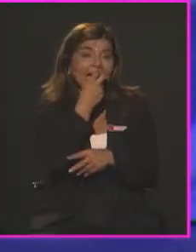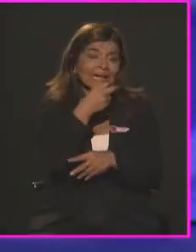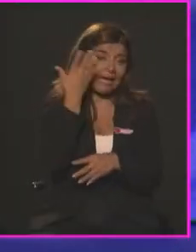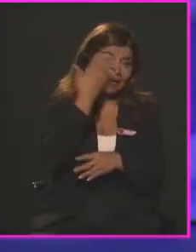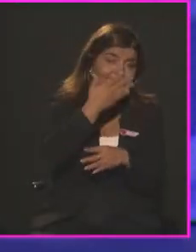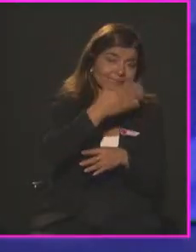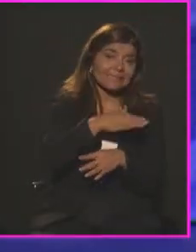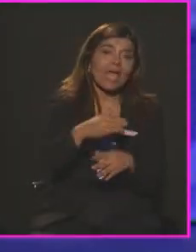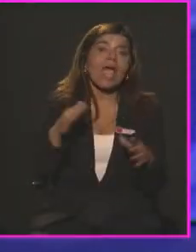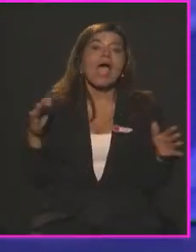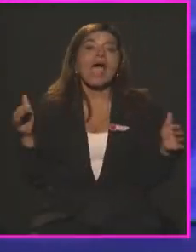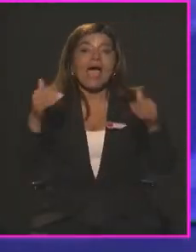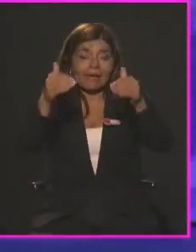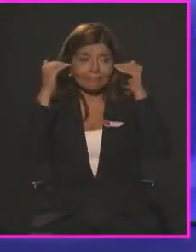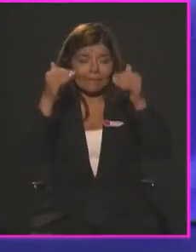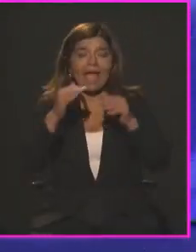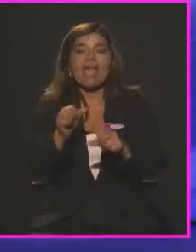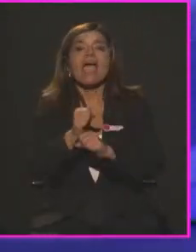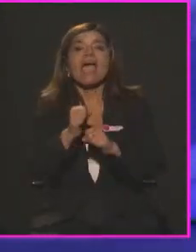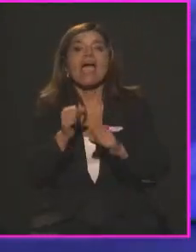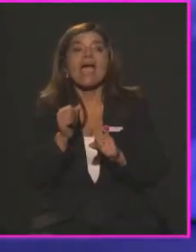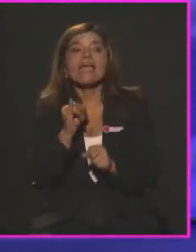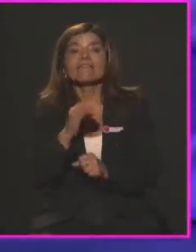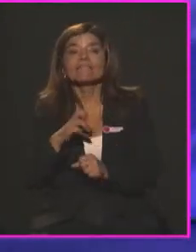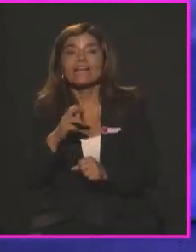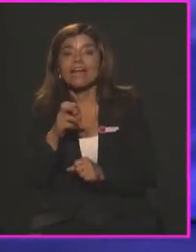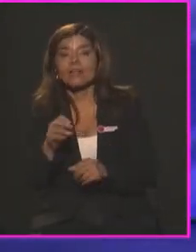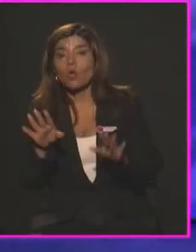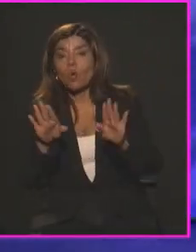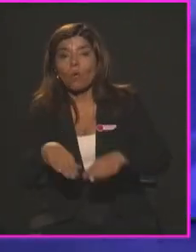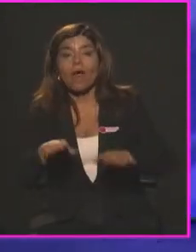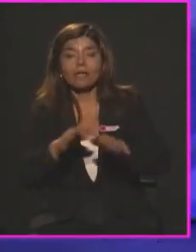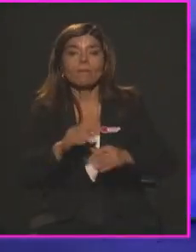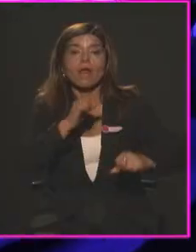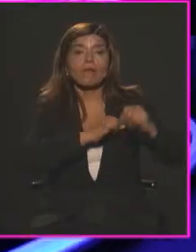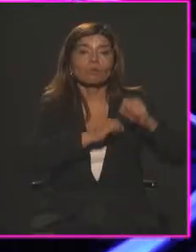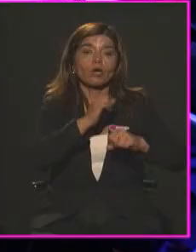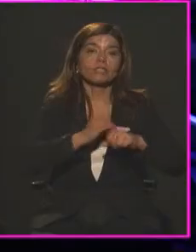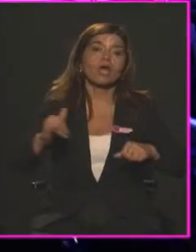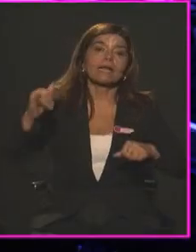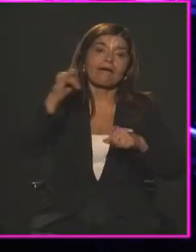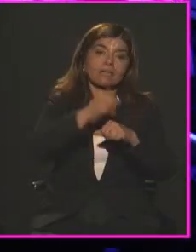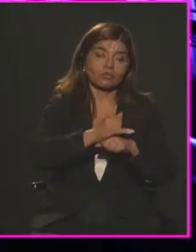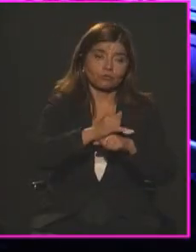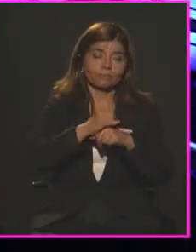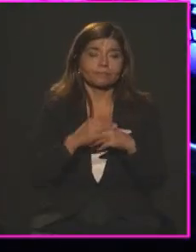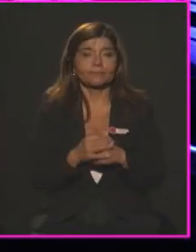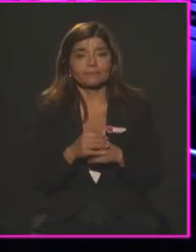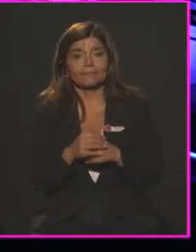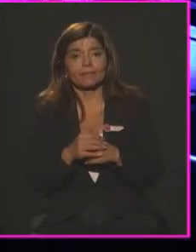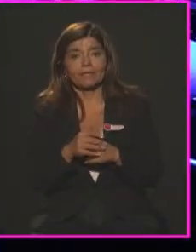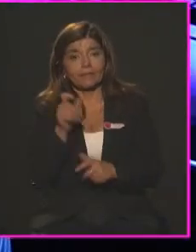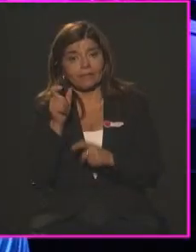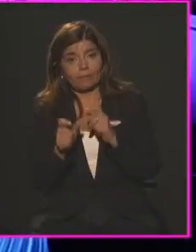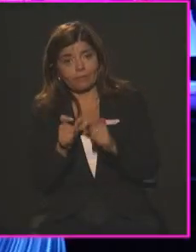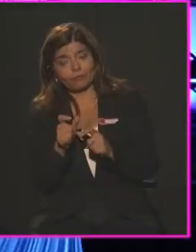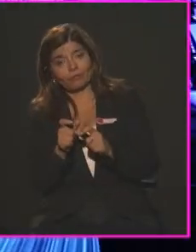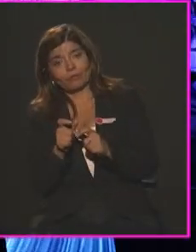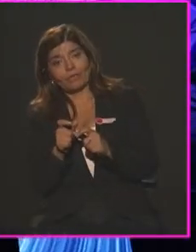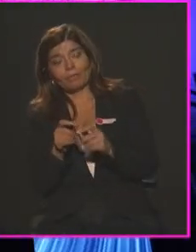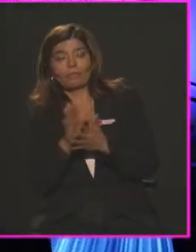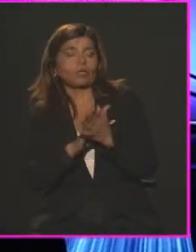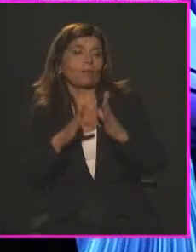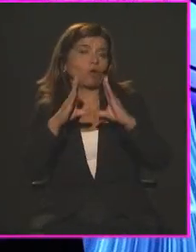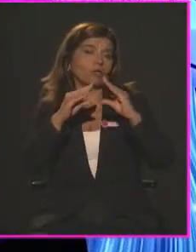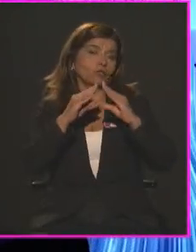industry. Now, I know people don't, finish half a sandwich, leave a little bit on their plate, and think, oh my gosh, what about